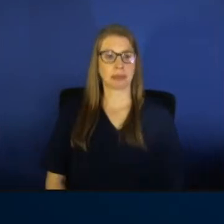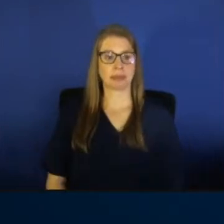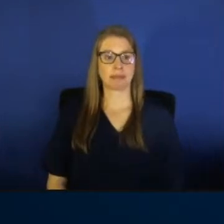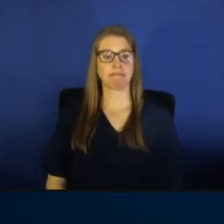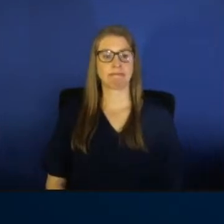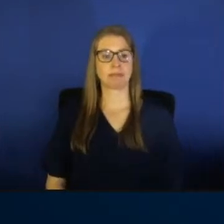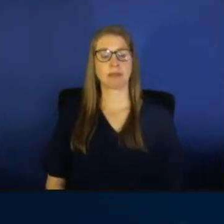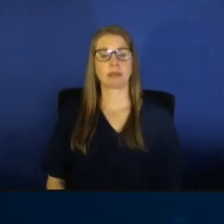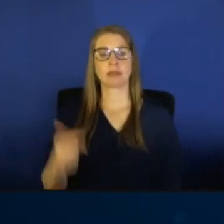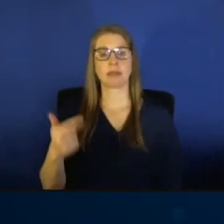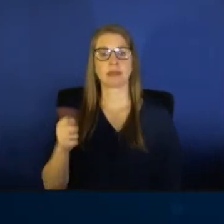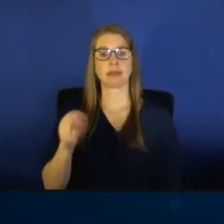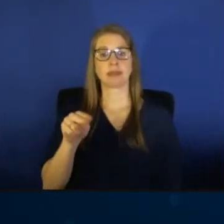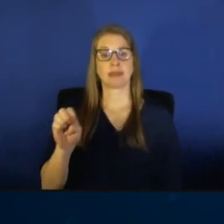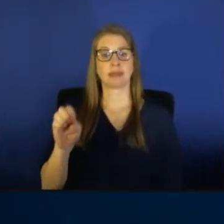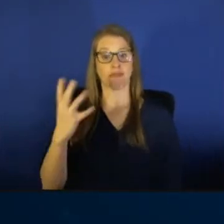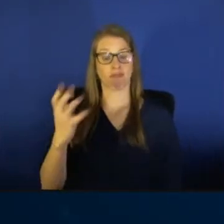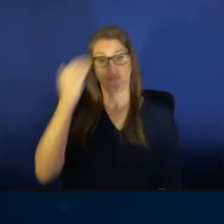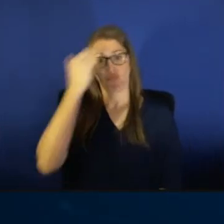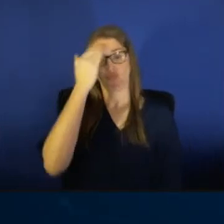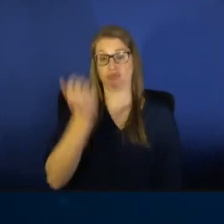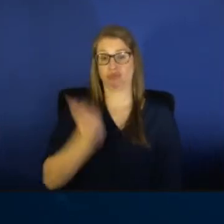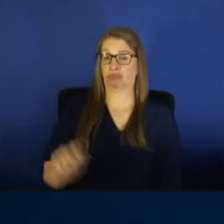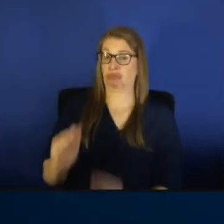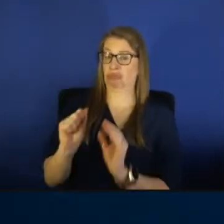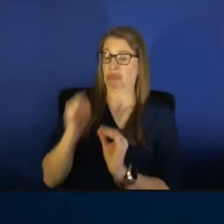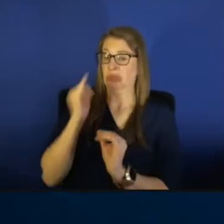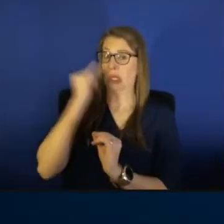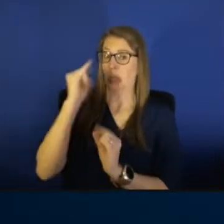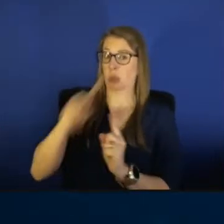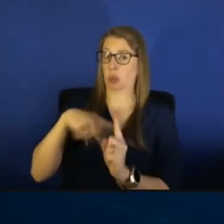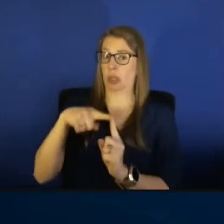to know any word on when the team will visit the White House?